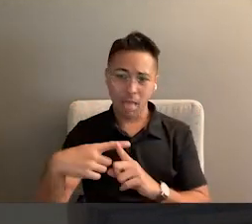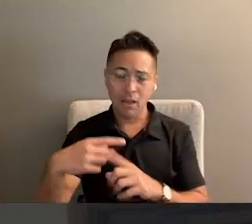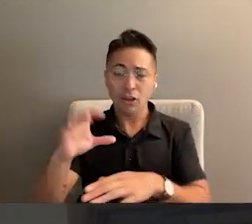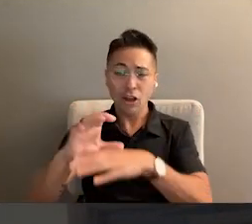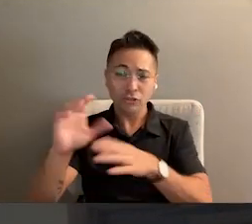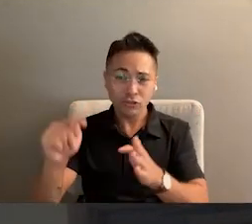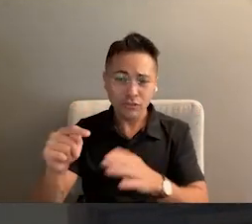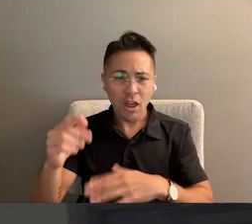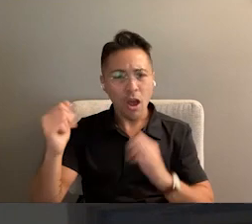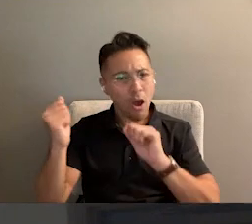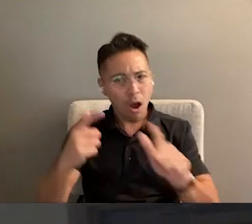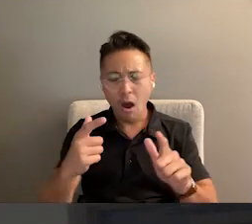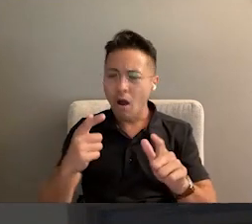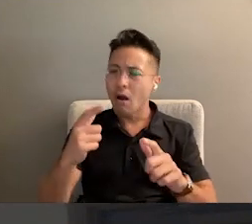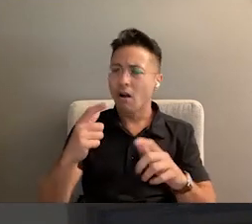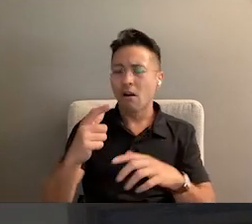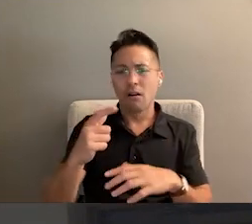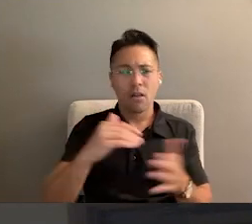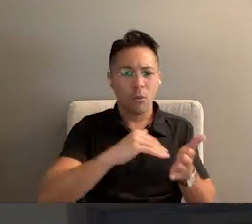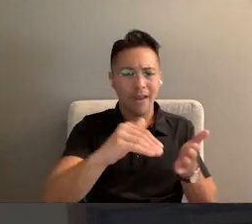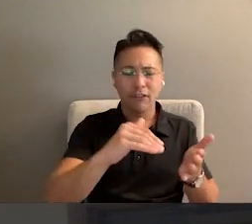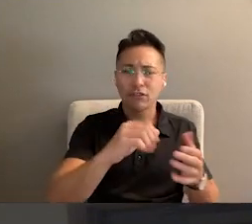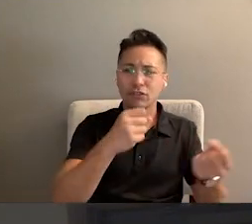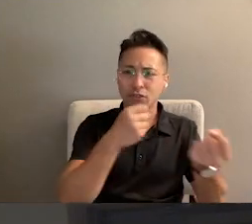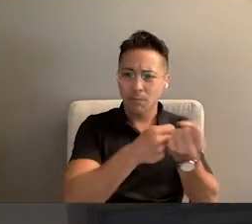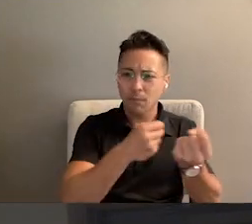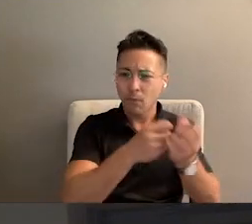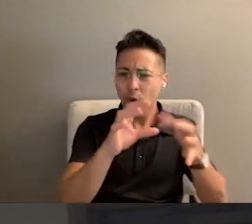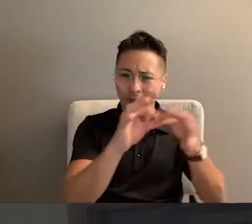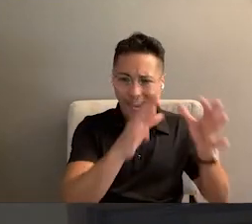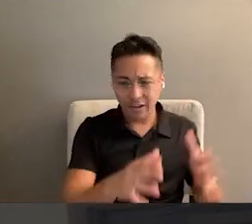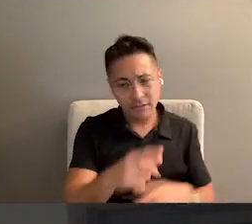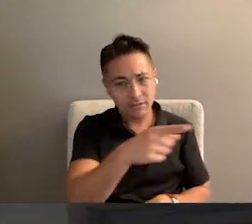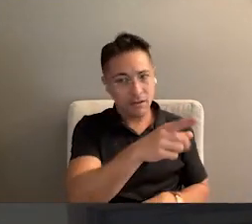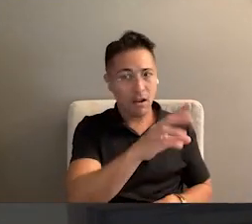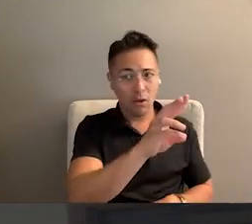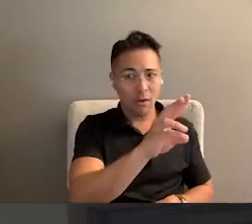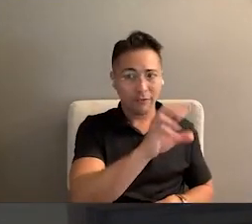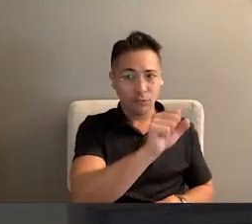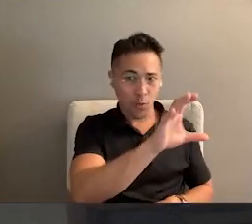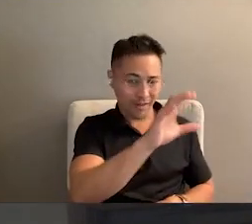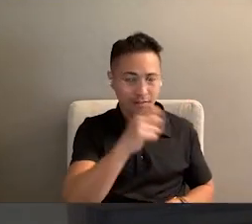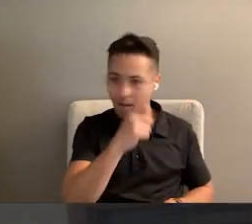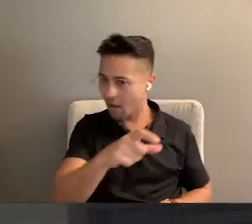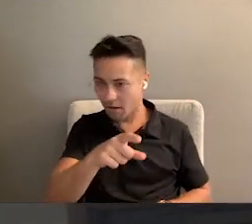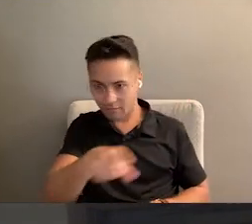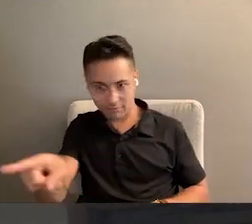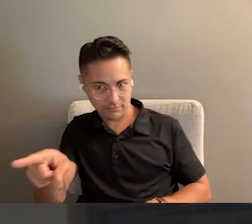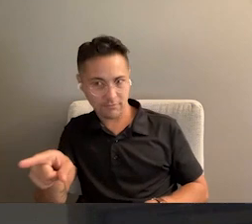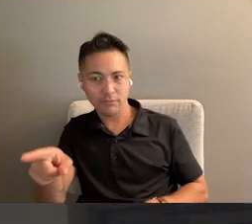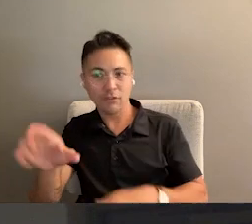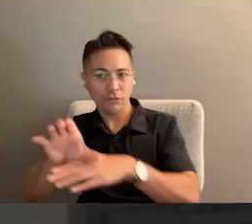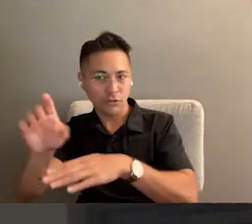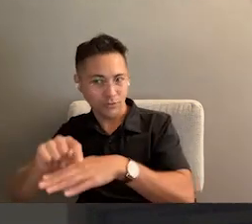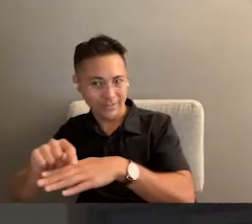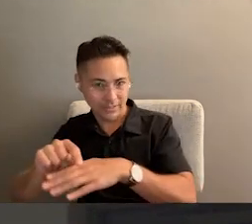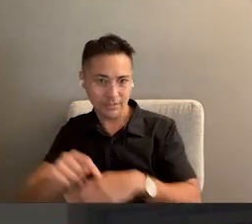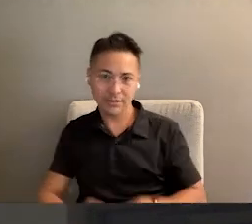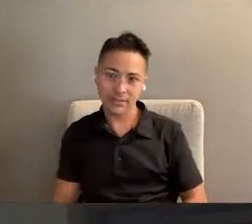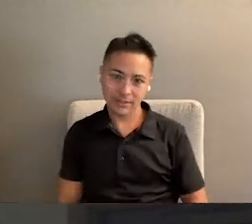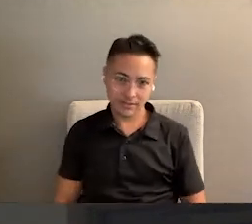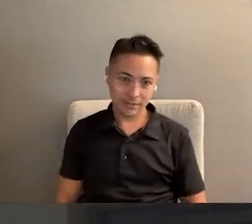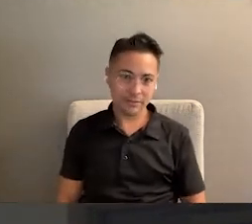You have to select a certified CDC Plus consultant. All consultants are waiver support coordinators, but not all waiver support coordinators are